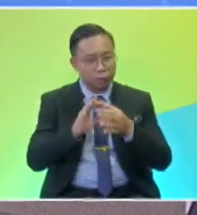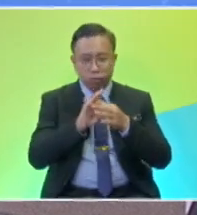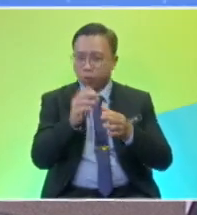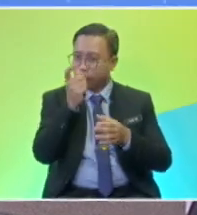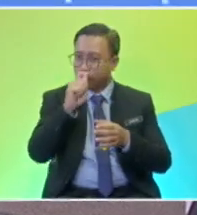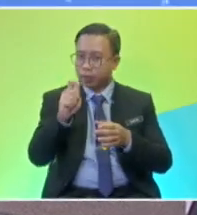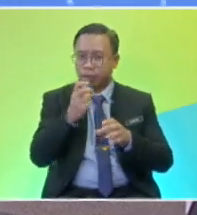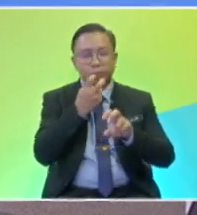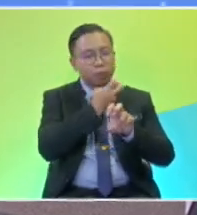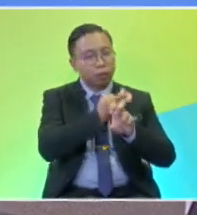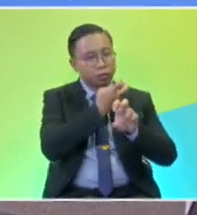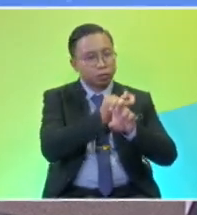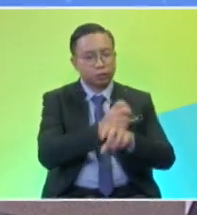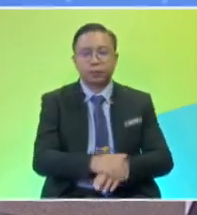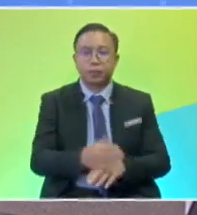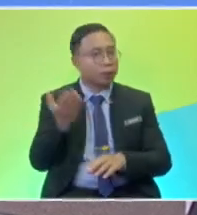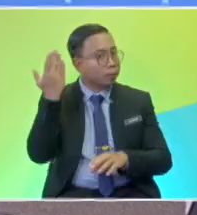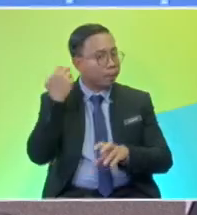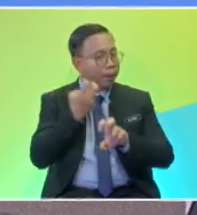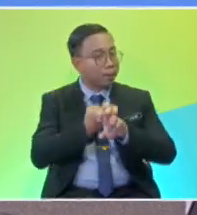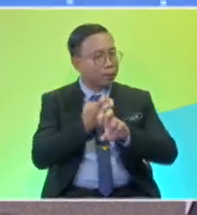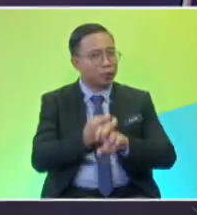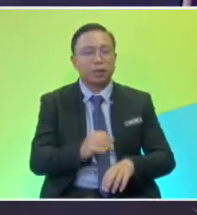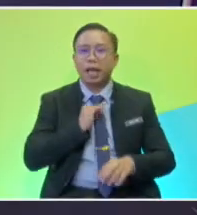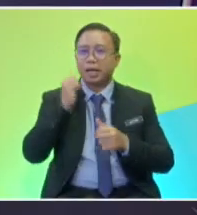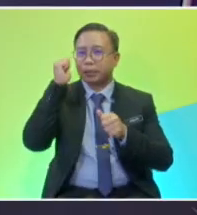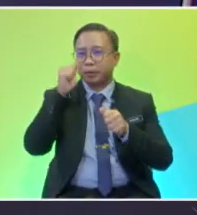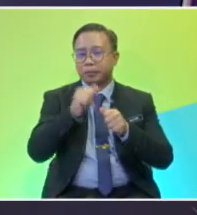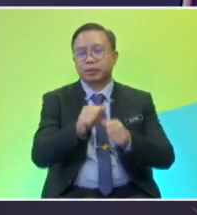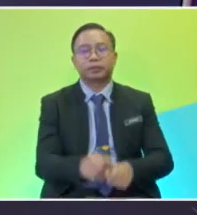know, hand bones, back bones. I'll be able to remember as well.